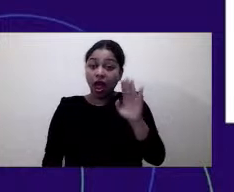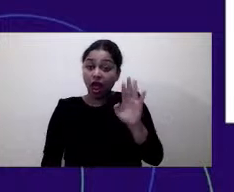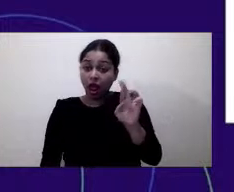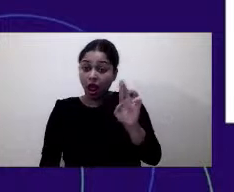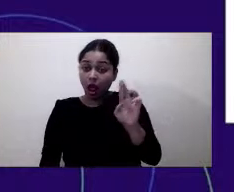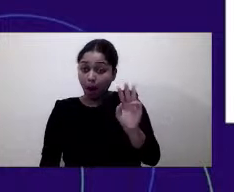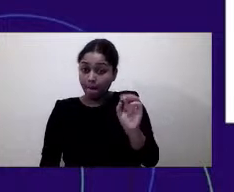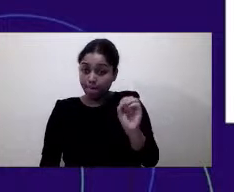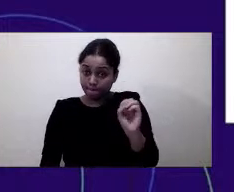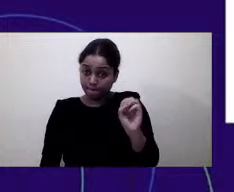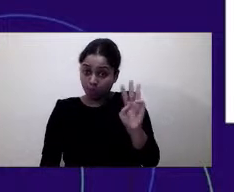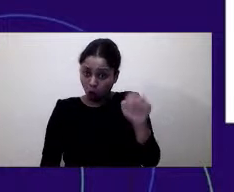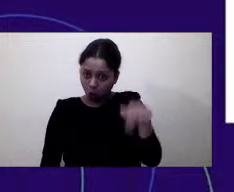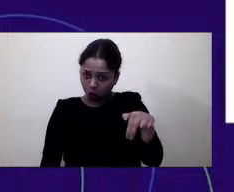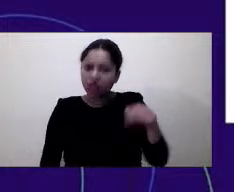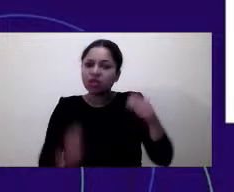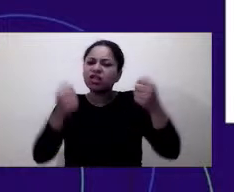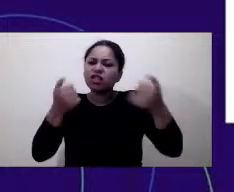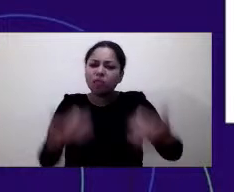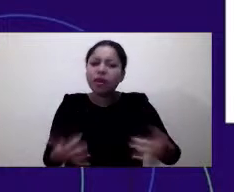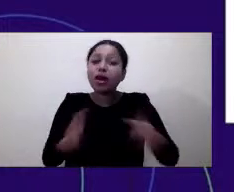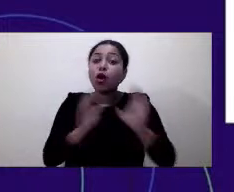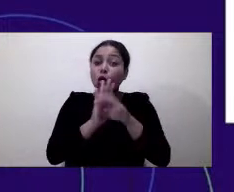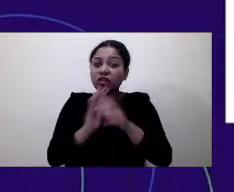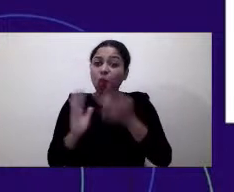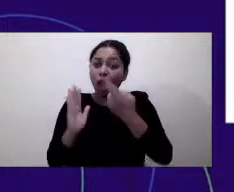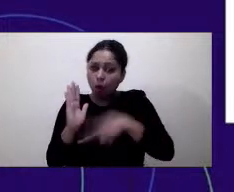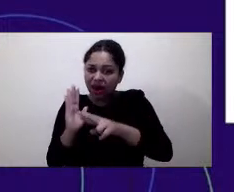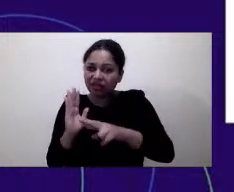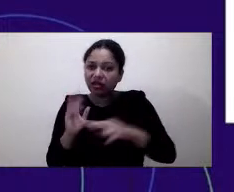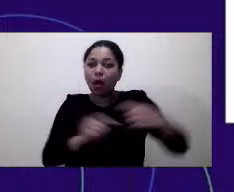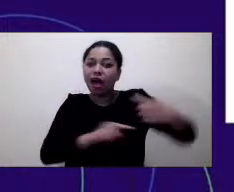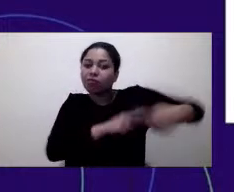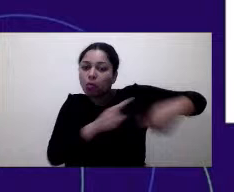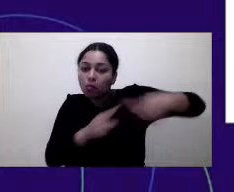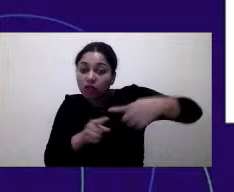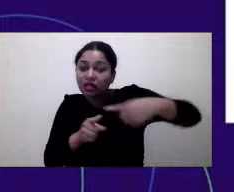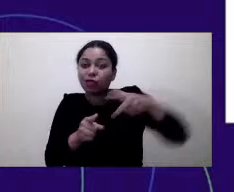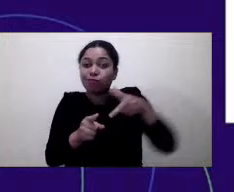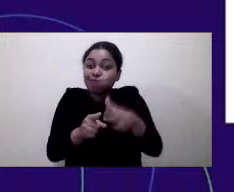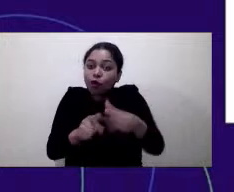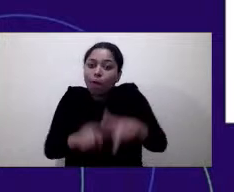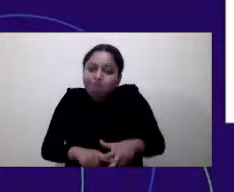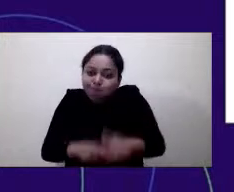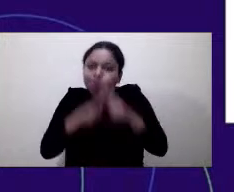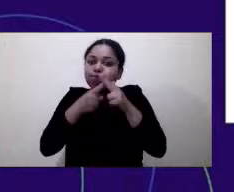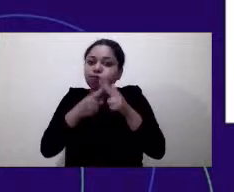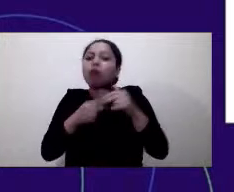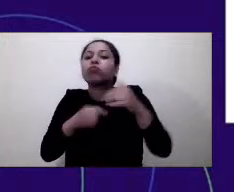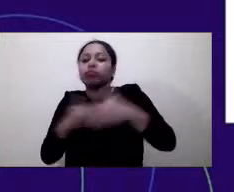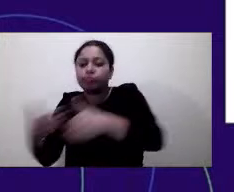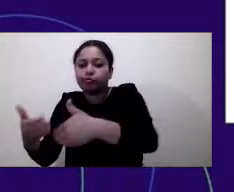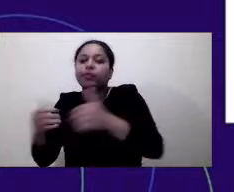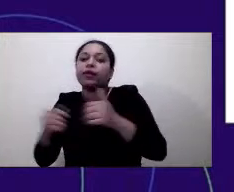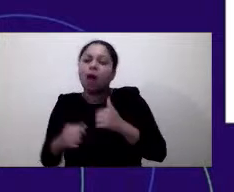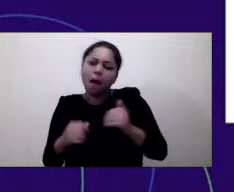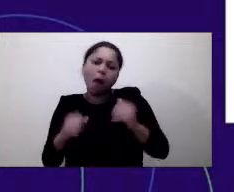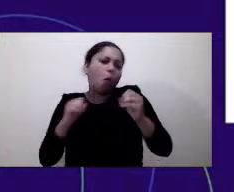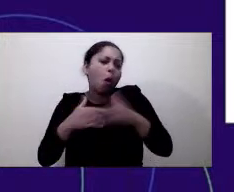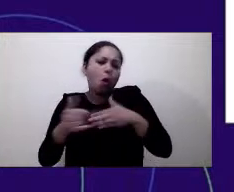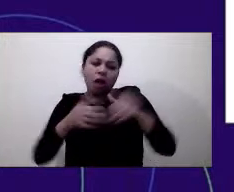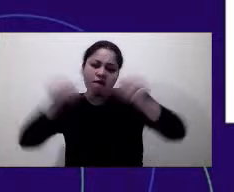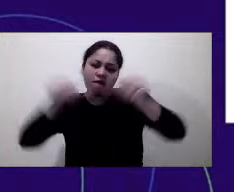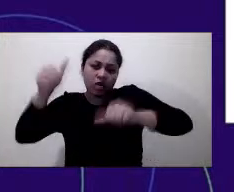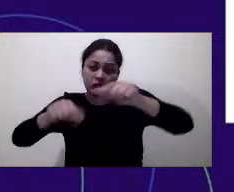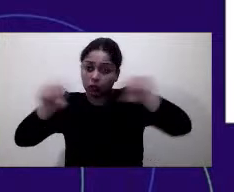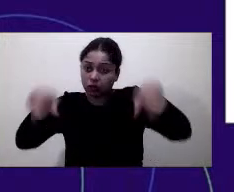effects of an assessment in the teaching and learning process. We can see that with every assessment we have in the classroom, but also it